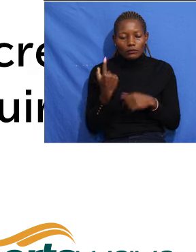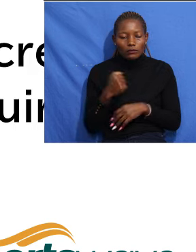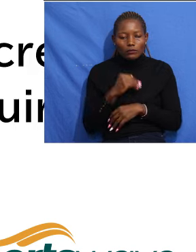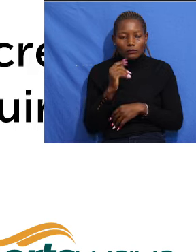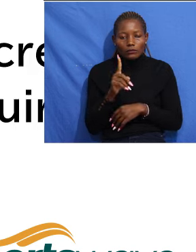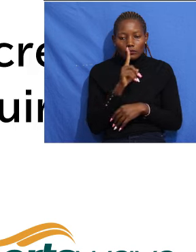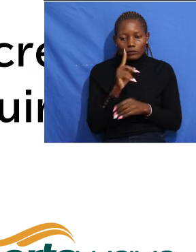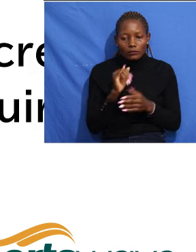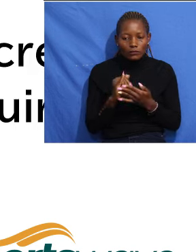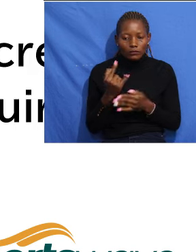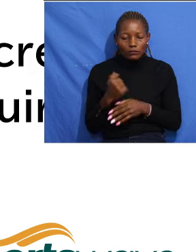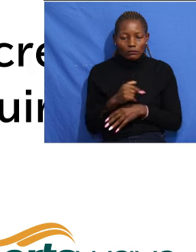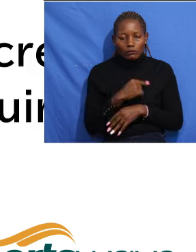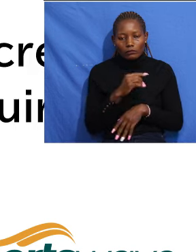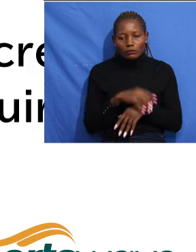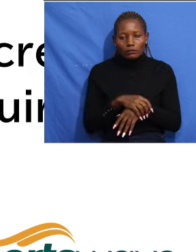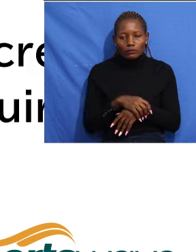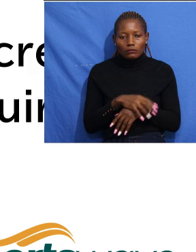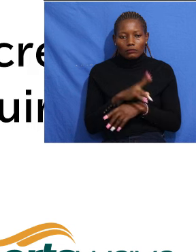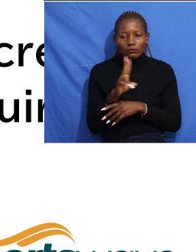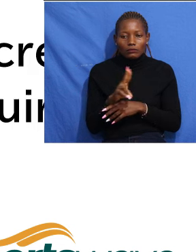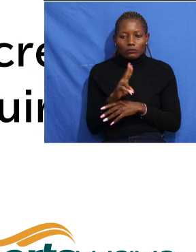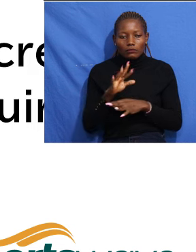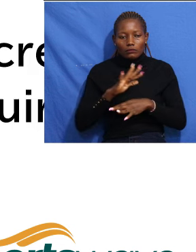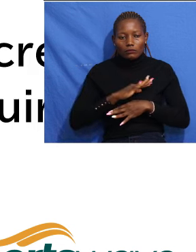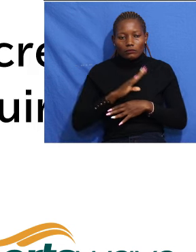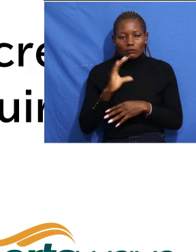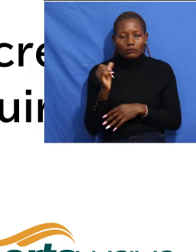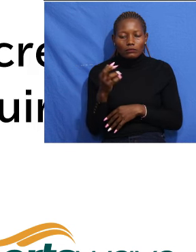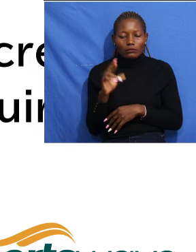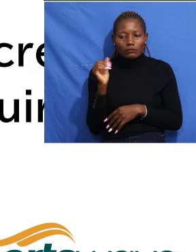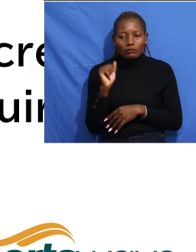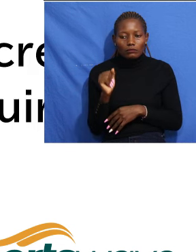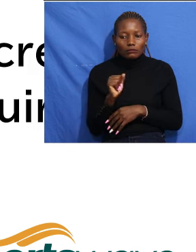take enough carbohydrate before and after the training.